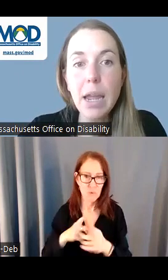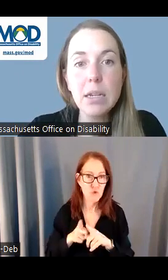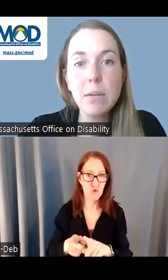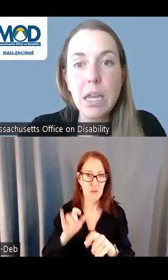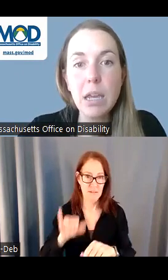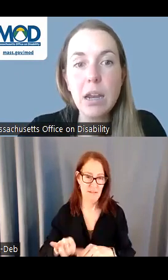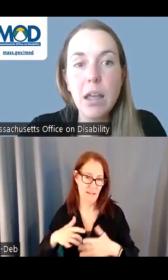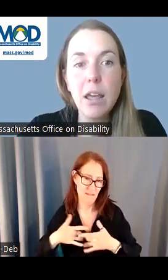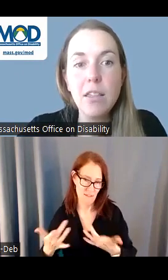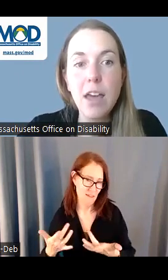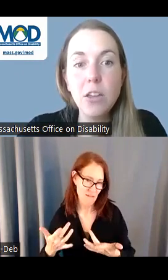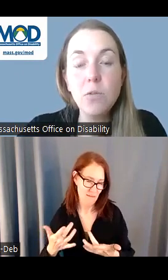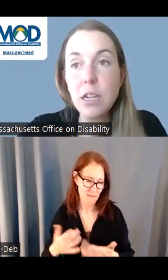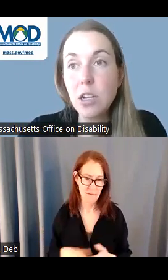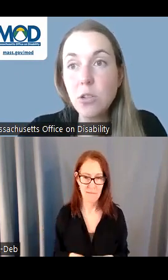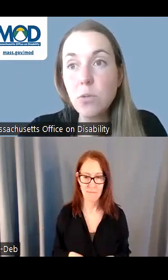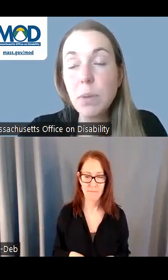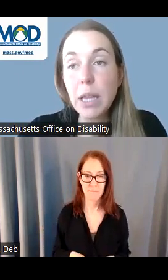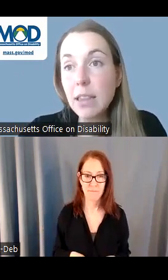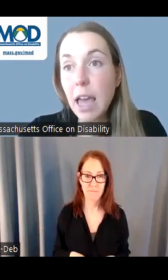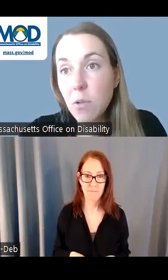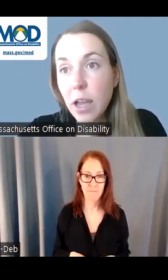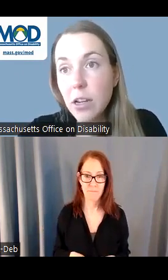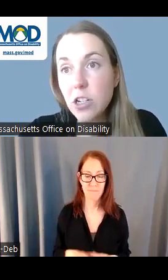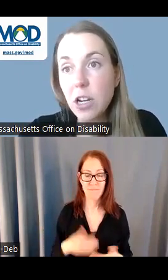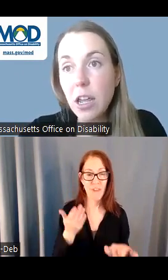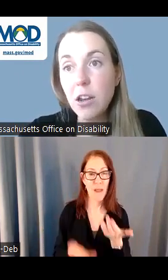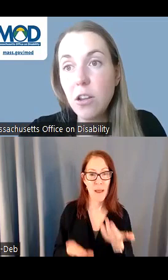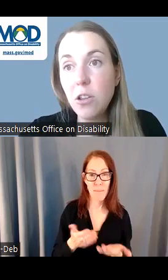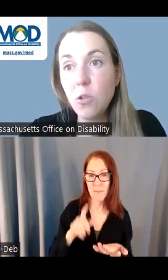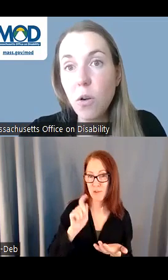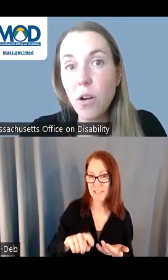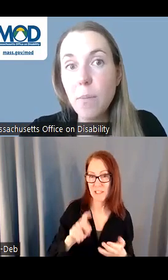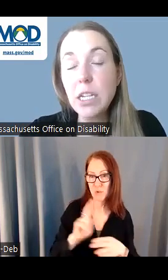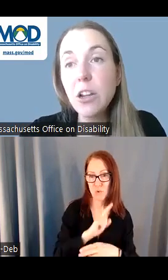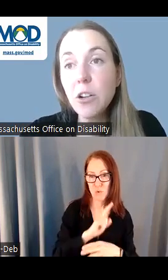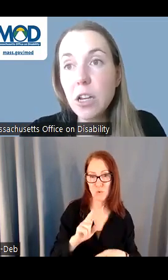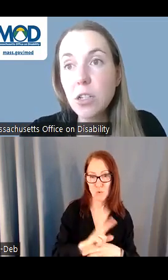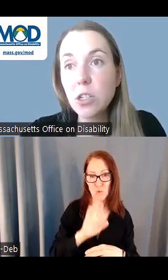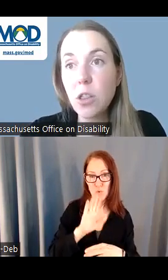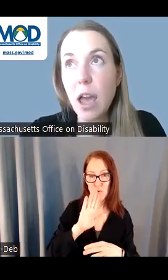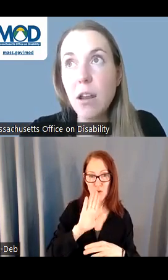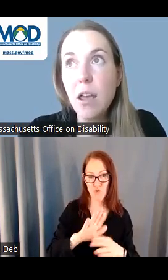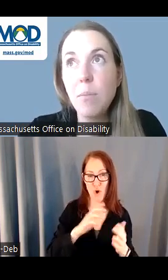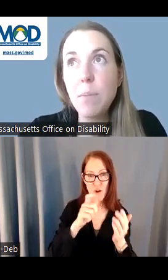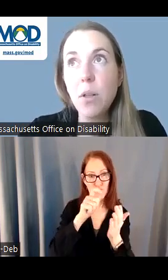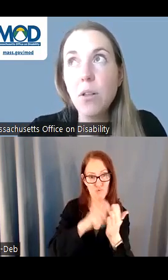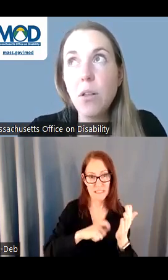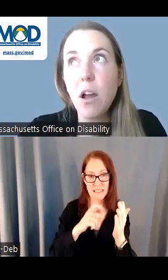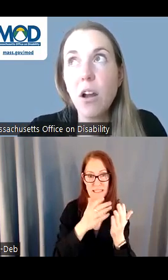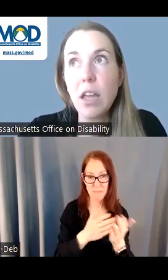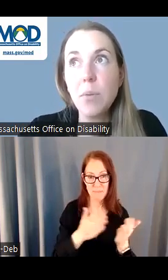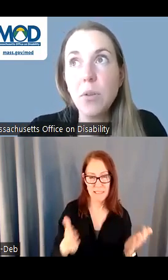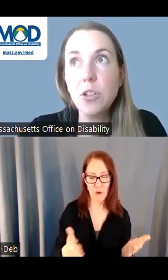It might mean that you need to use plain language in your materials so that